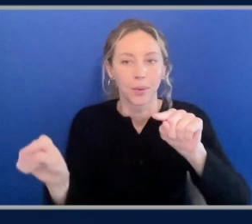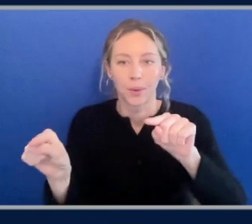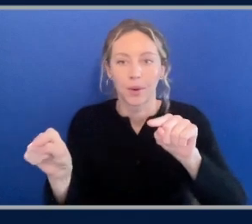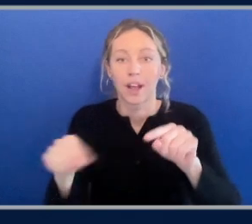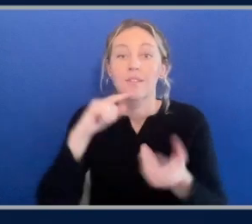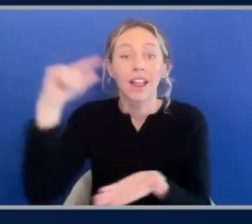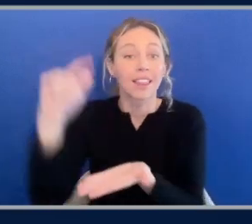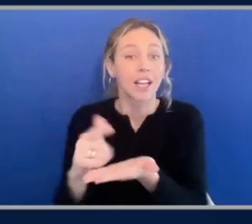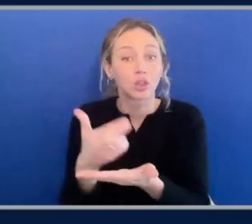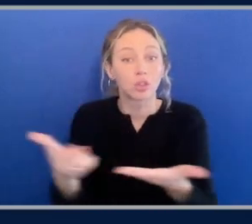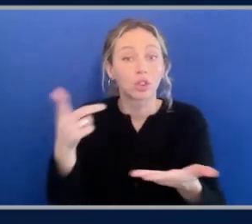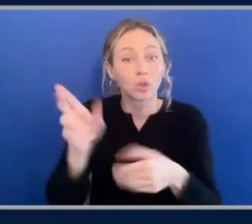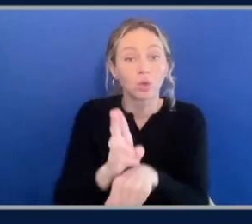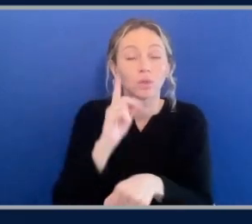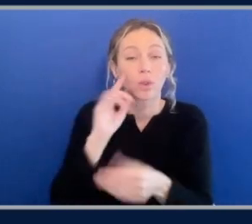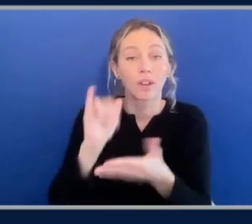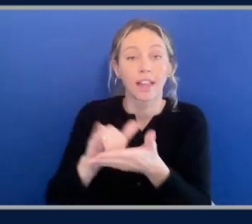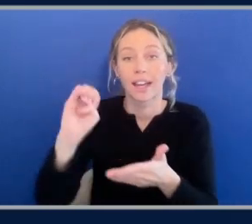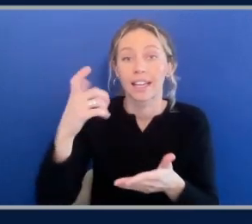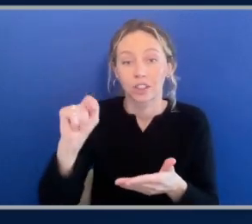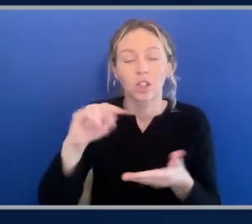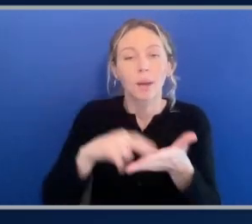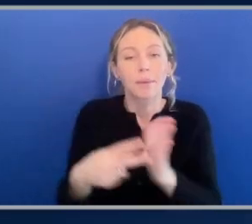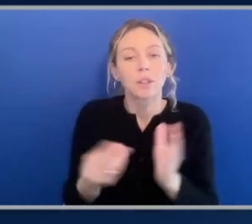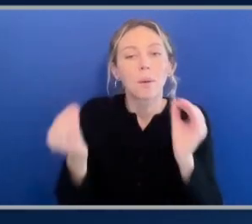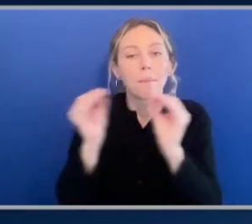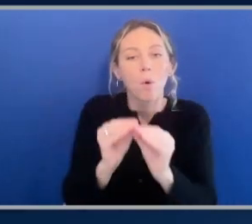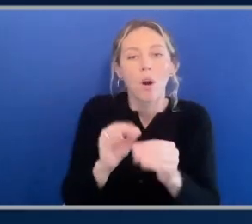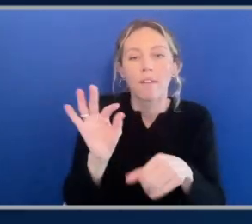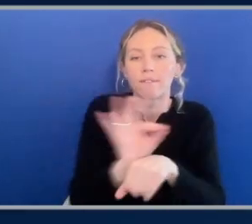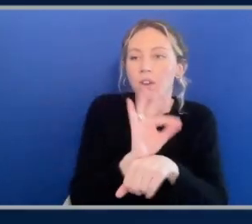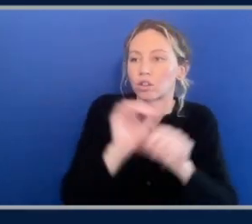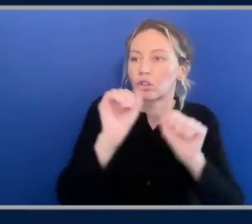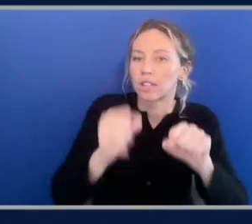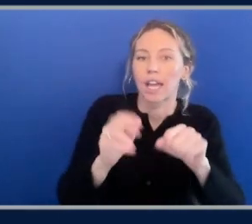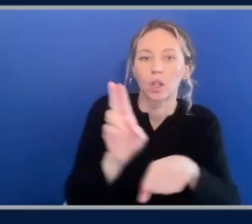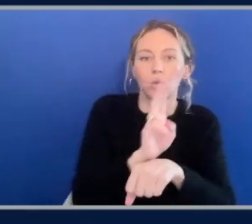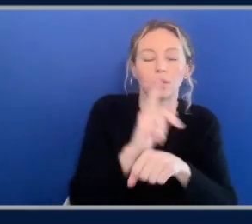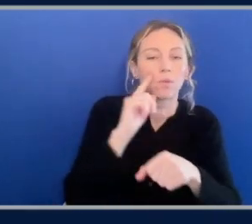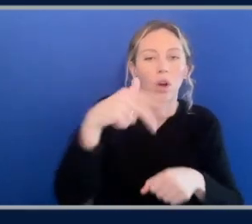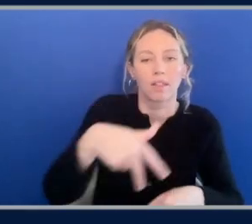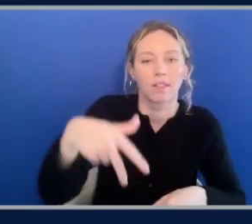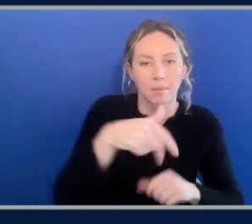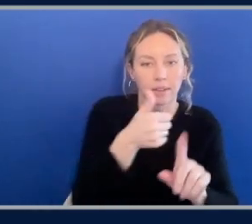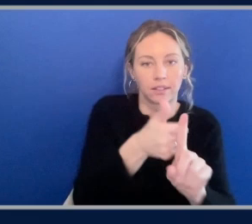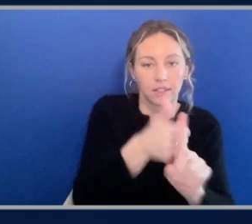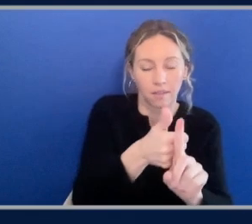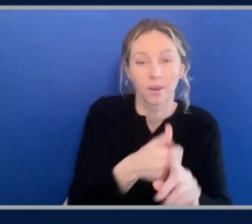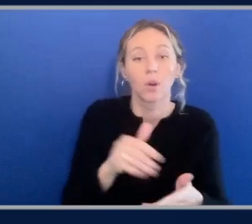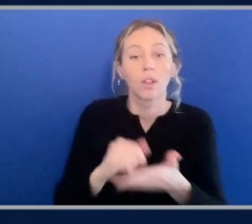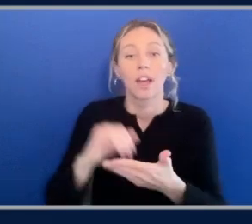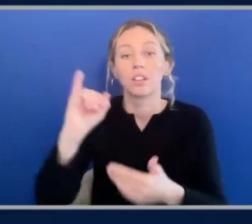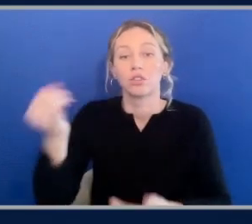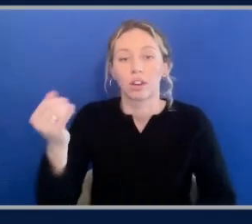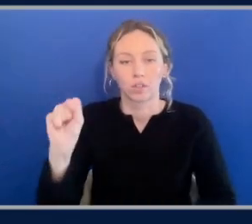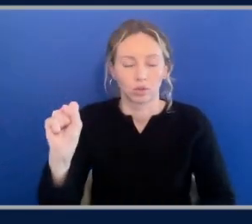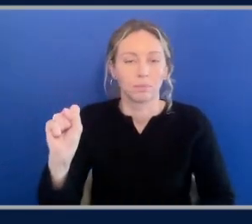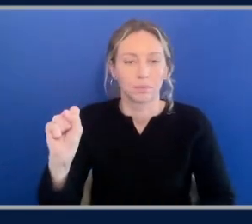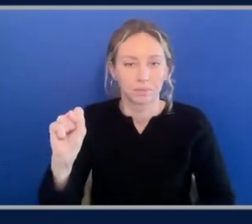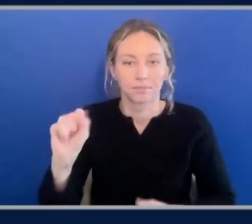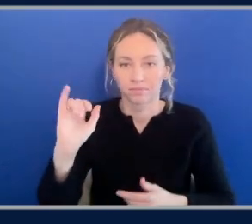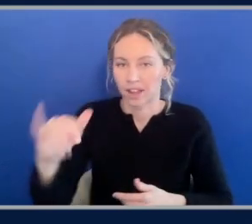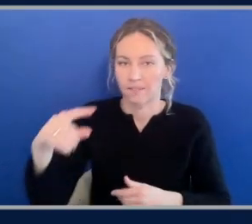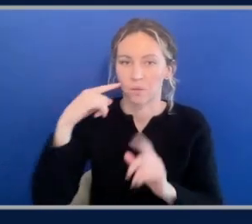use in an extension, the more resources are free for the Lambda function itself to run. So this is a JavaScript Node.js Lambda in this function. specific screenshot, right.